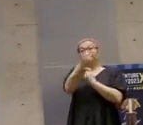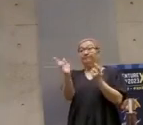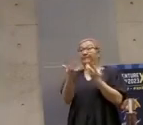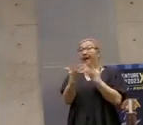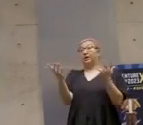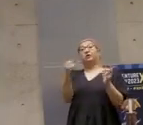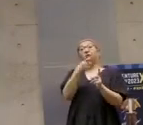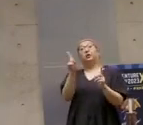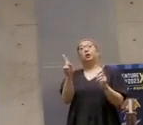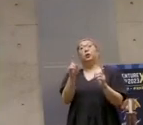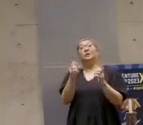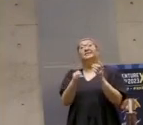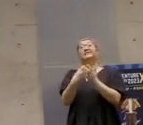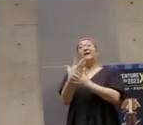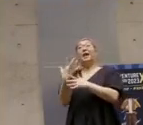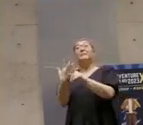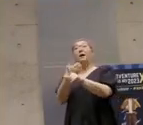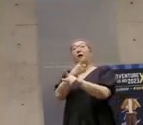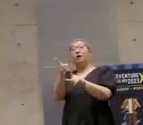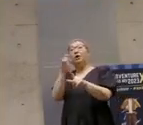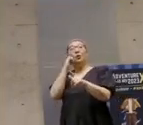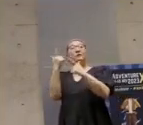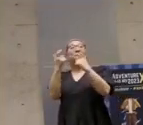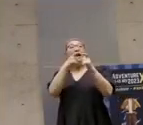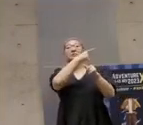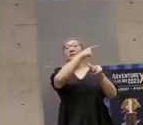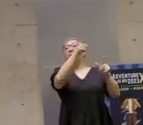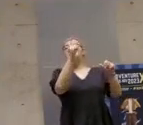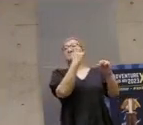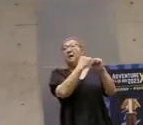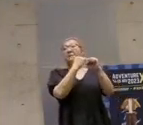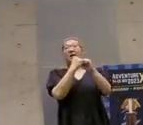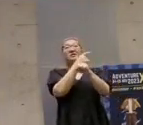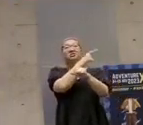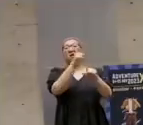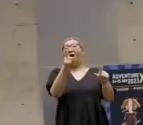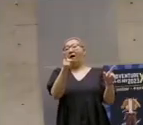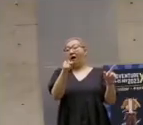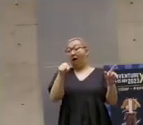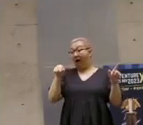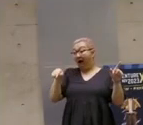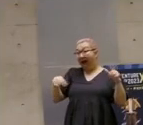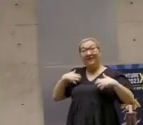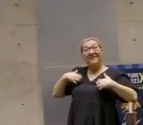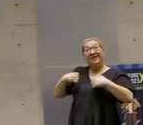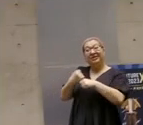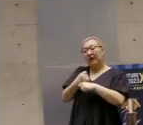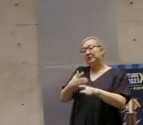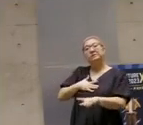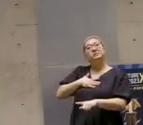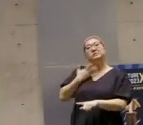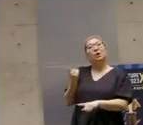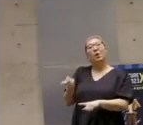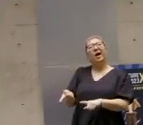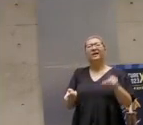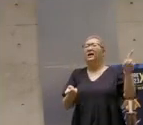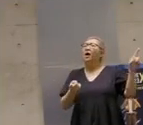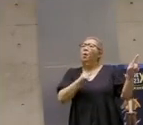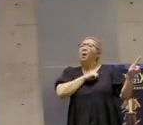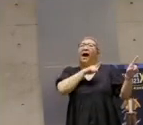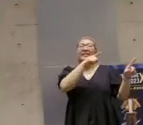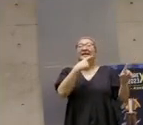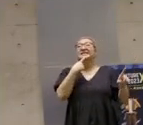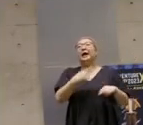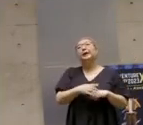publishers really don't like adventure games. They don't like them because they don't scale. Not quite sure what that means, but anyway,